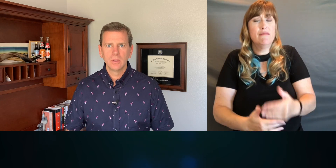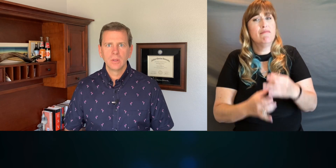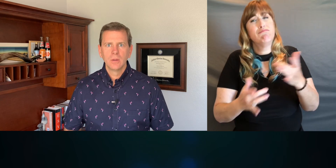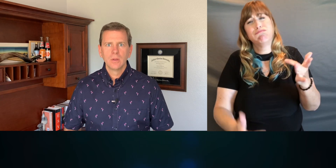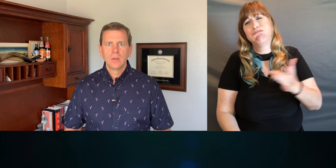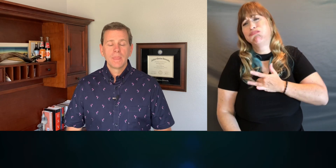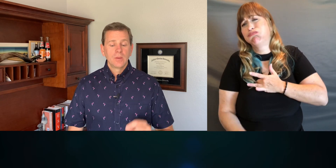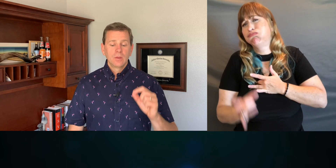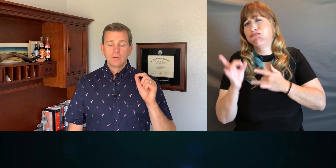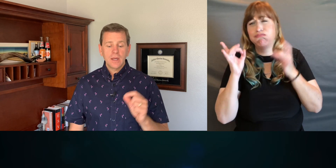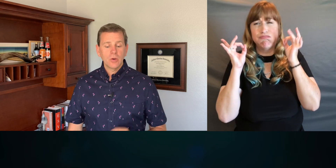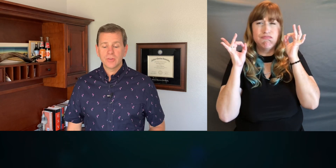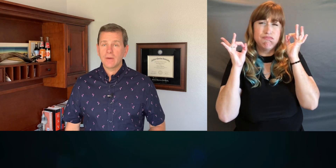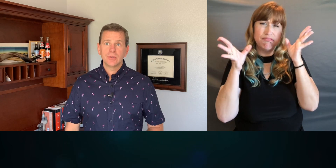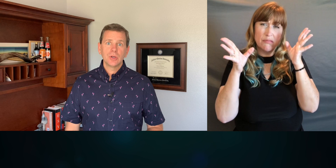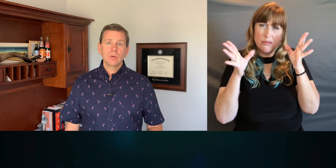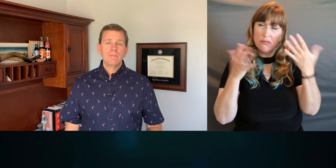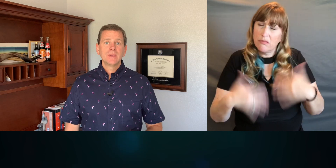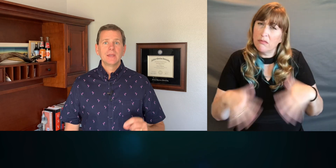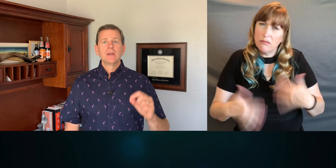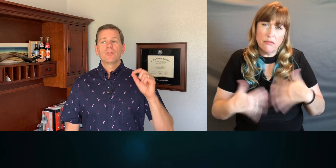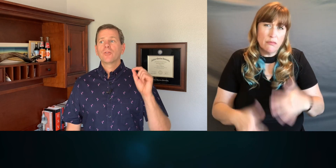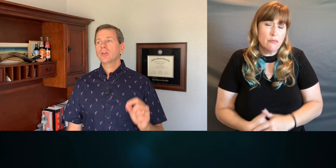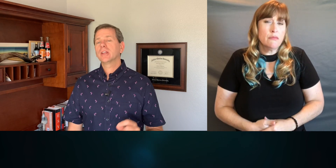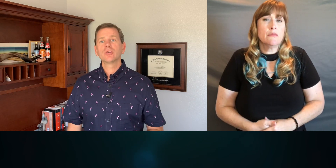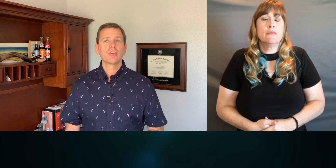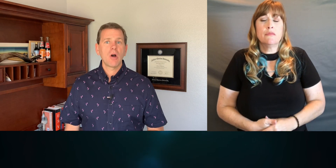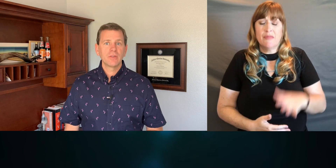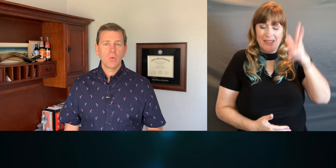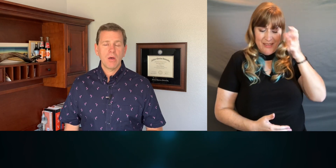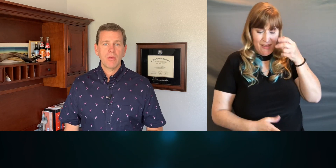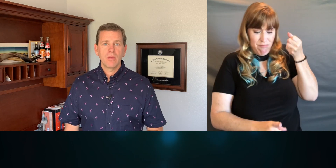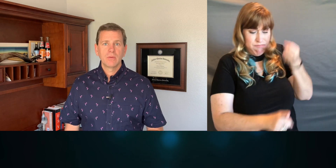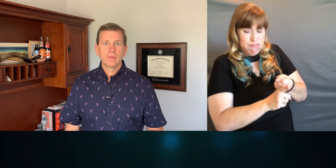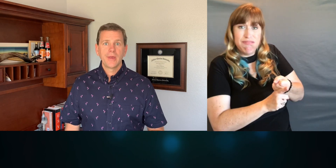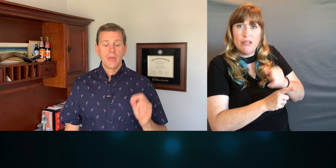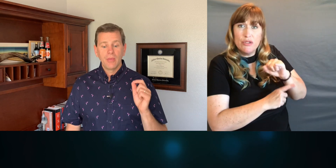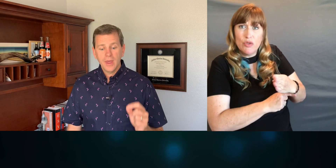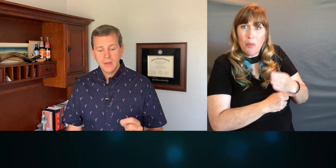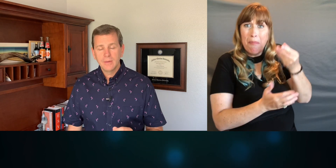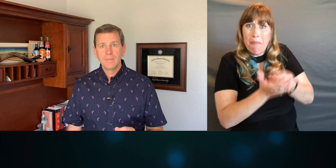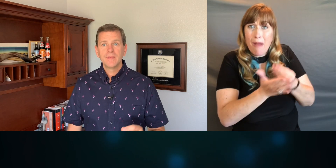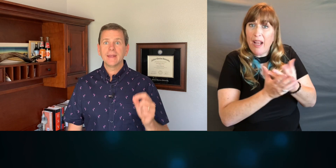horrible. Satan goes after Job. First, he loses all of his wealth. Then he